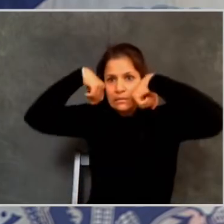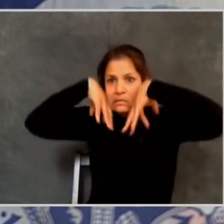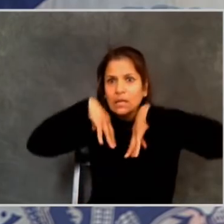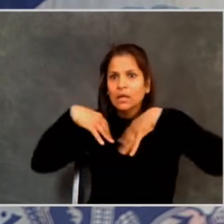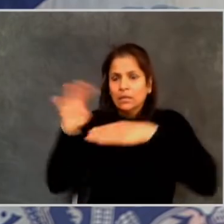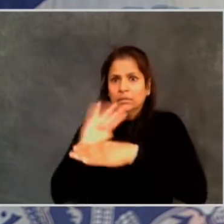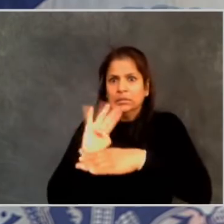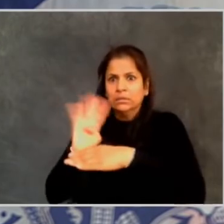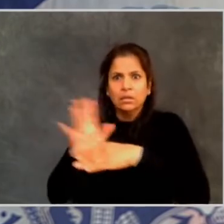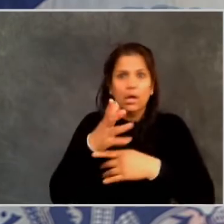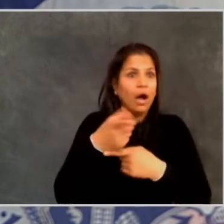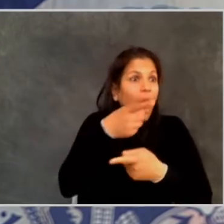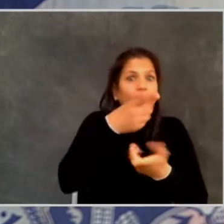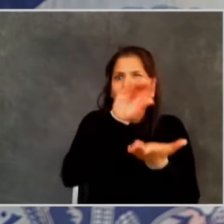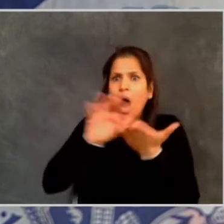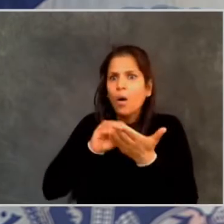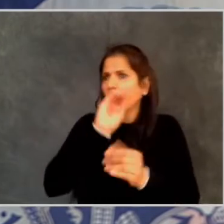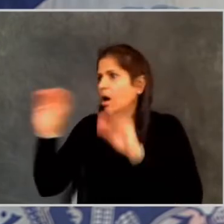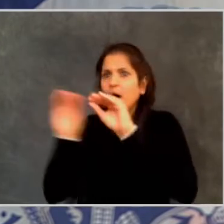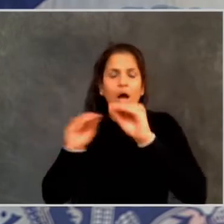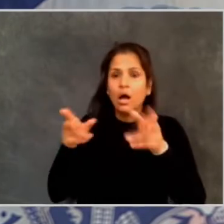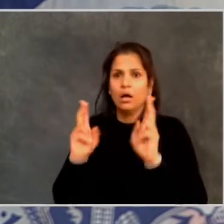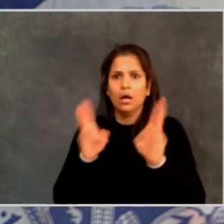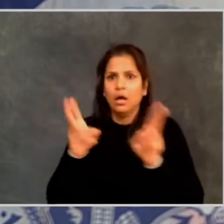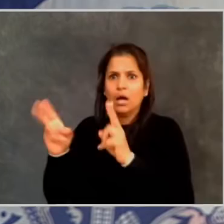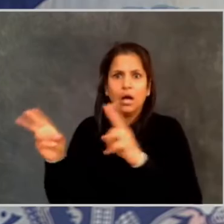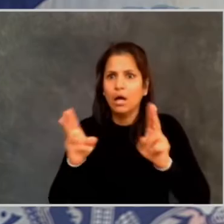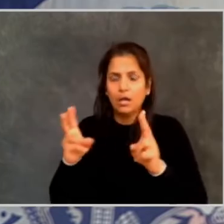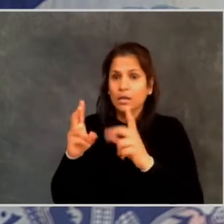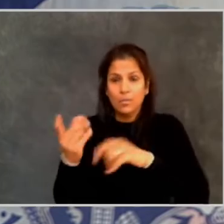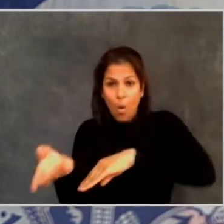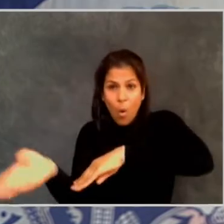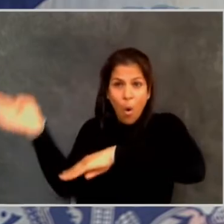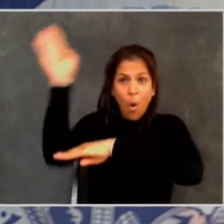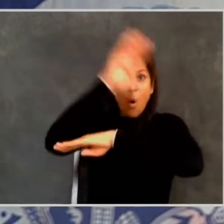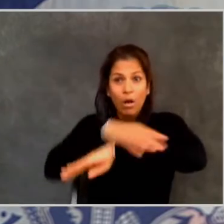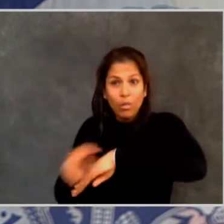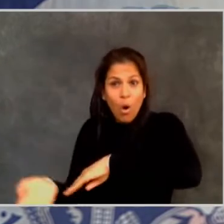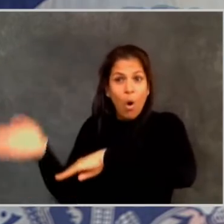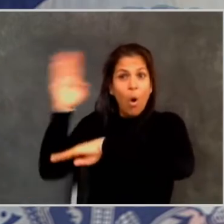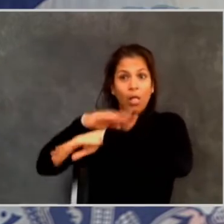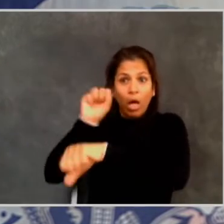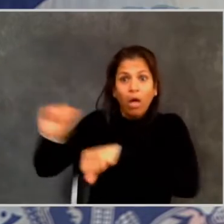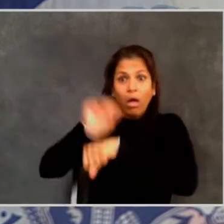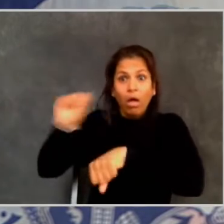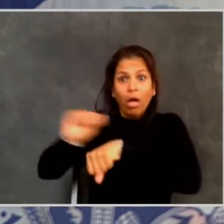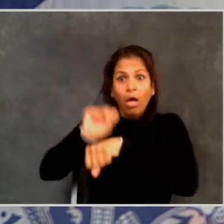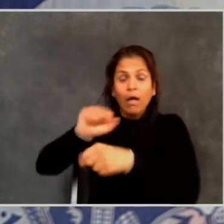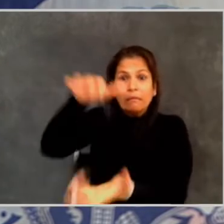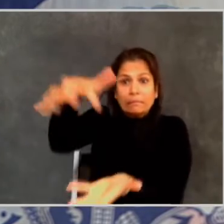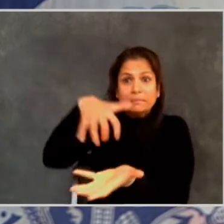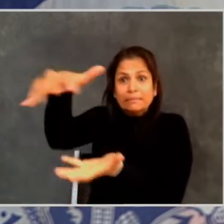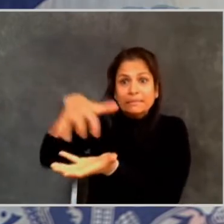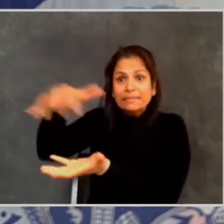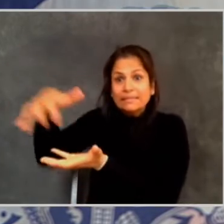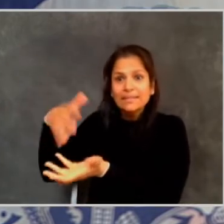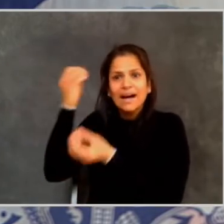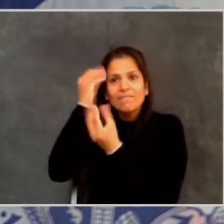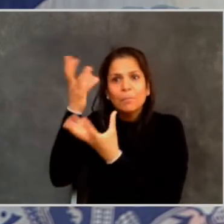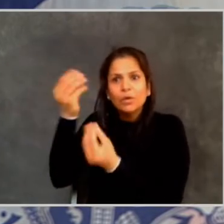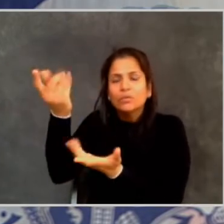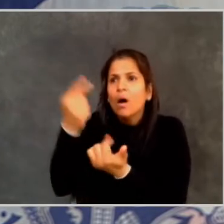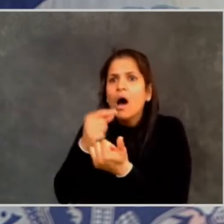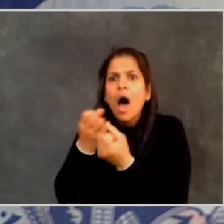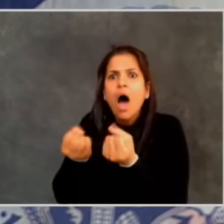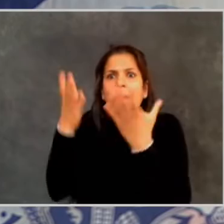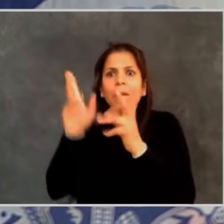intubated, people in those ICUs. We can literally know how many ventilators are out there, and we can get very quickly updated on how many are in use. So